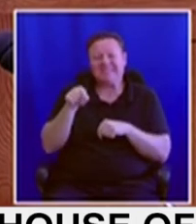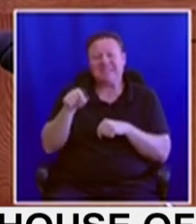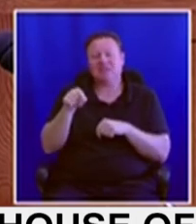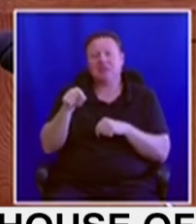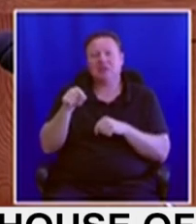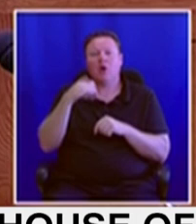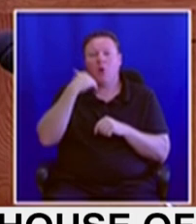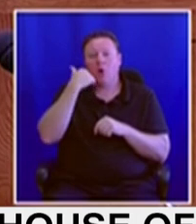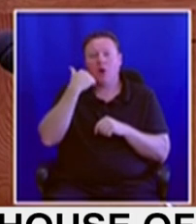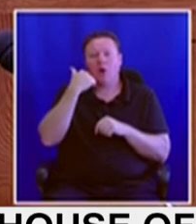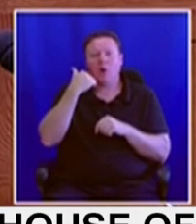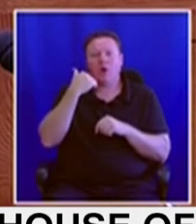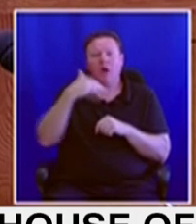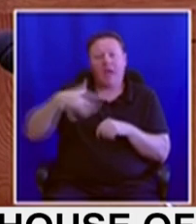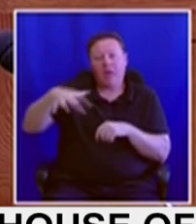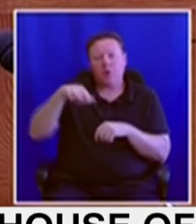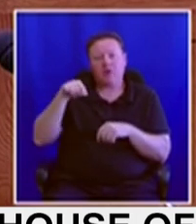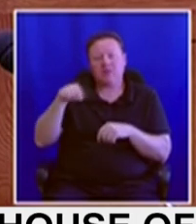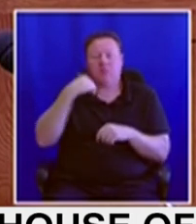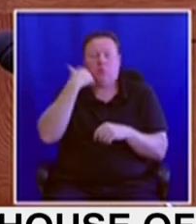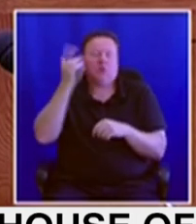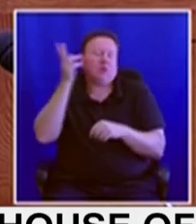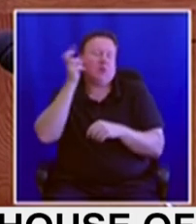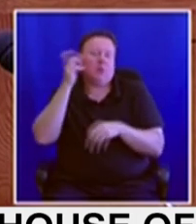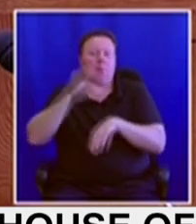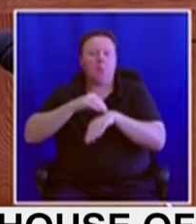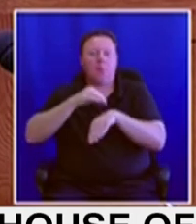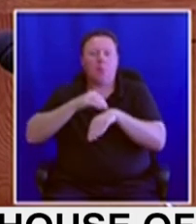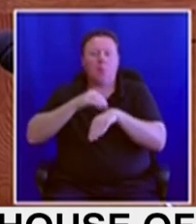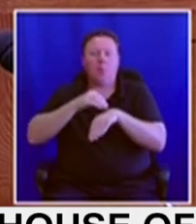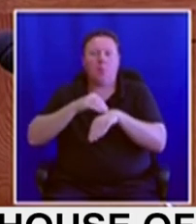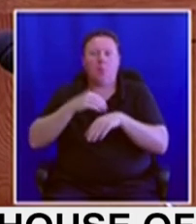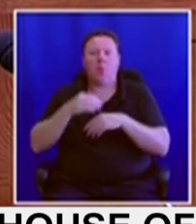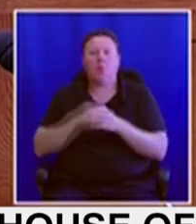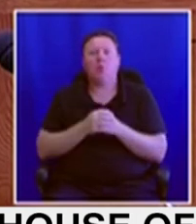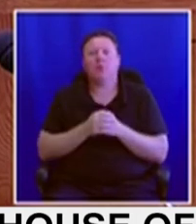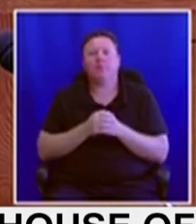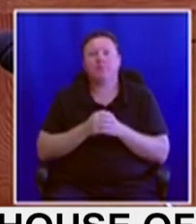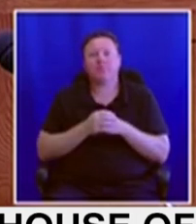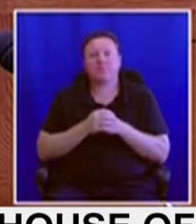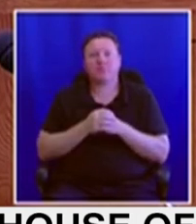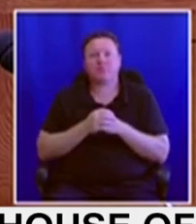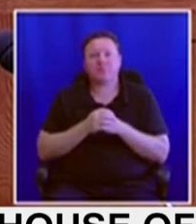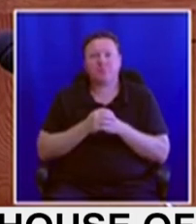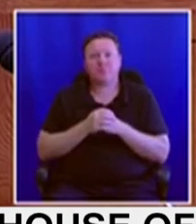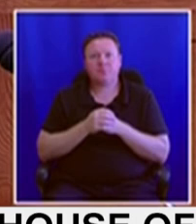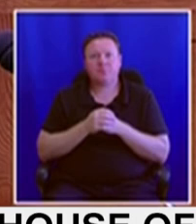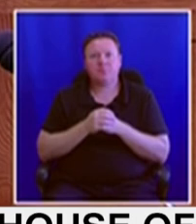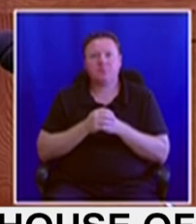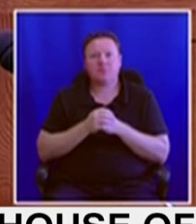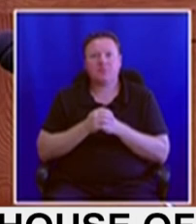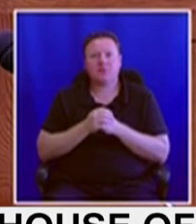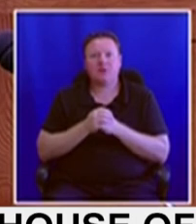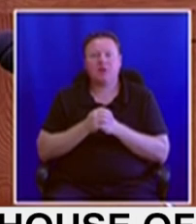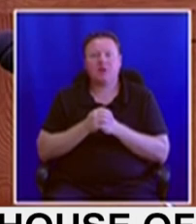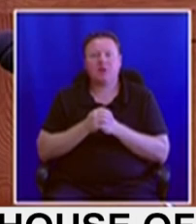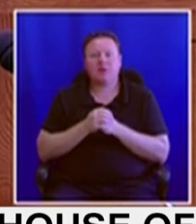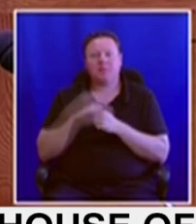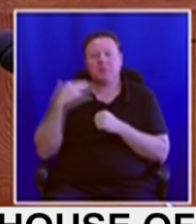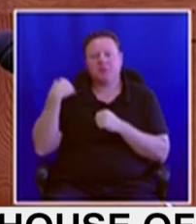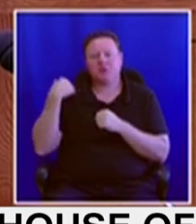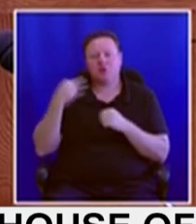hear more input on. The Interministerial Committee on Land Reform remains